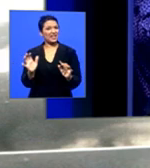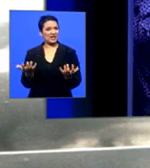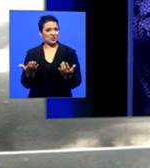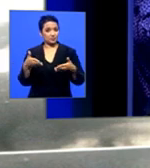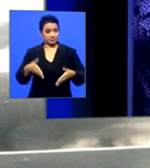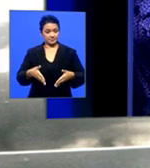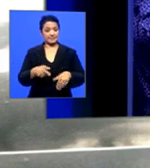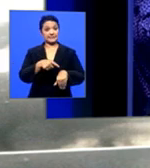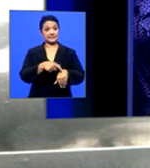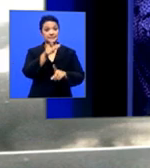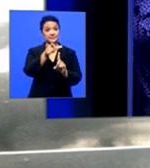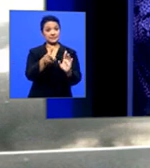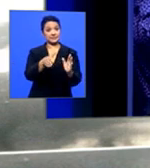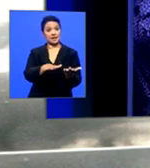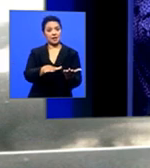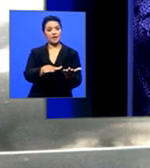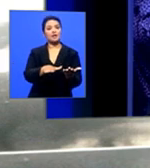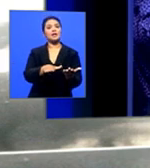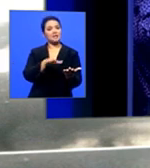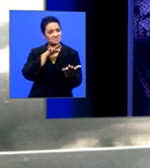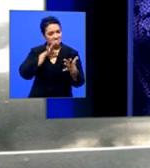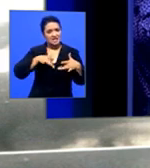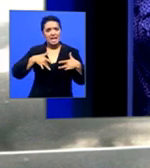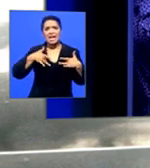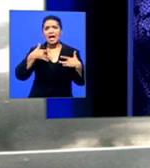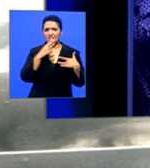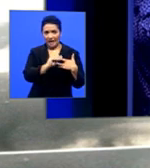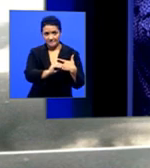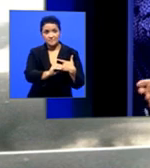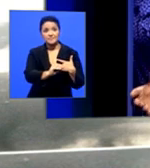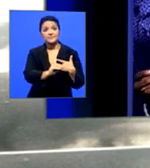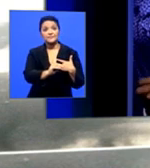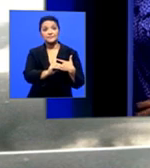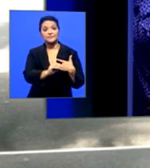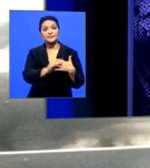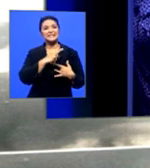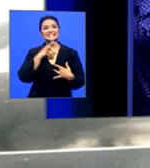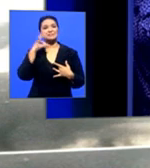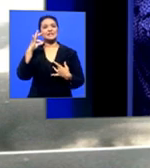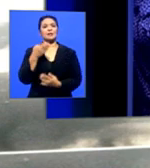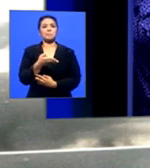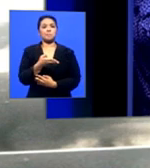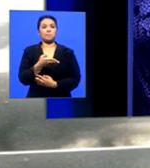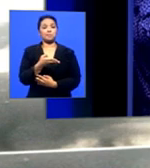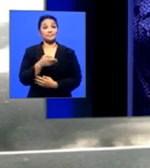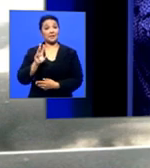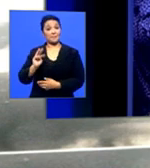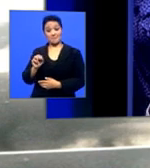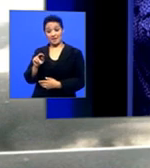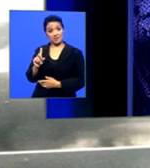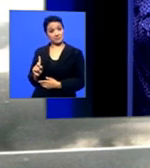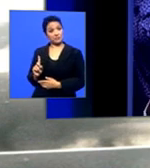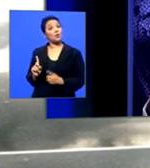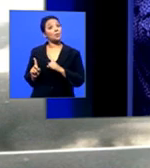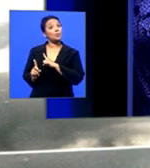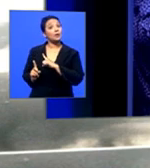has departed is regarded as still alive. Yes. The significance of him standing there is that